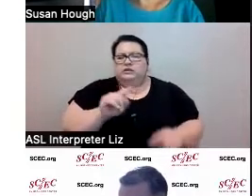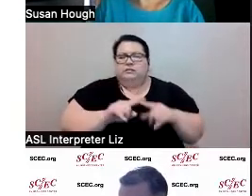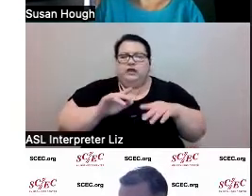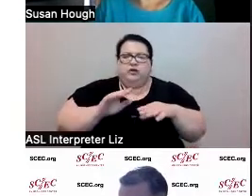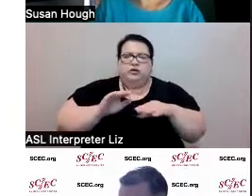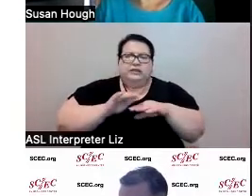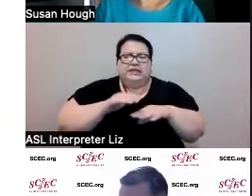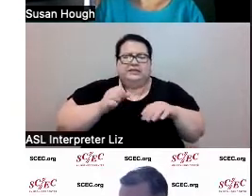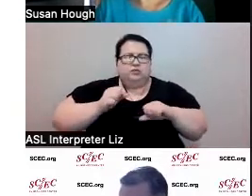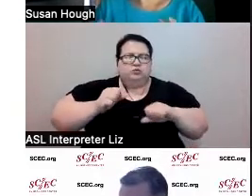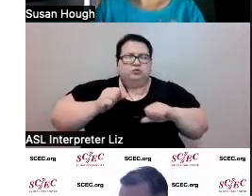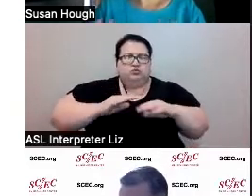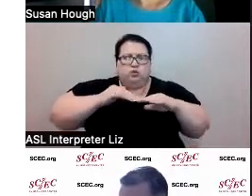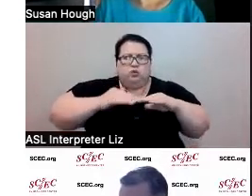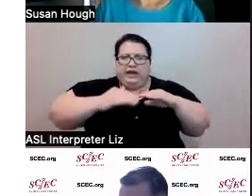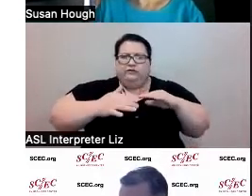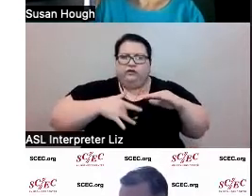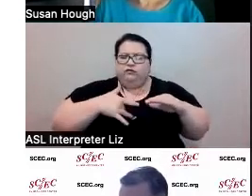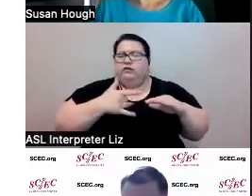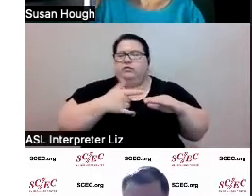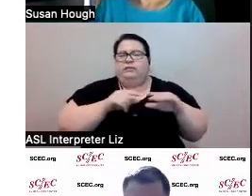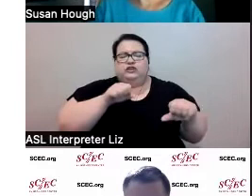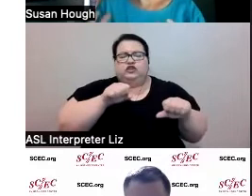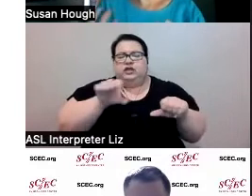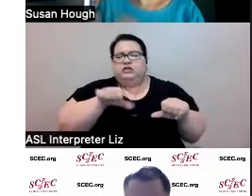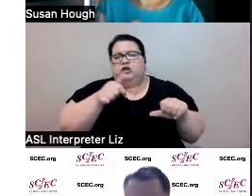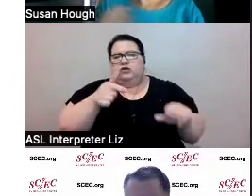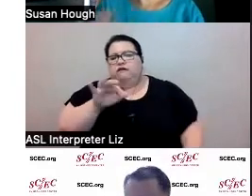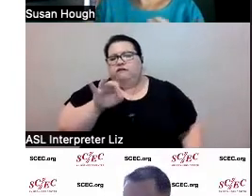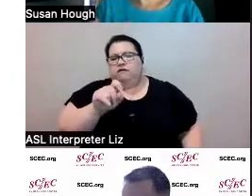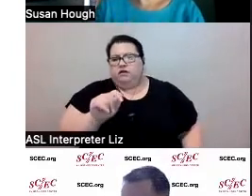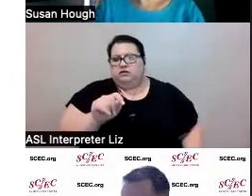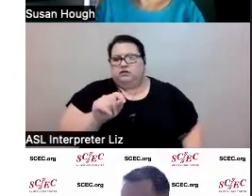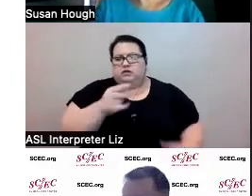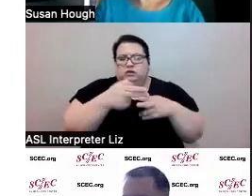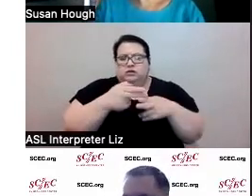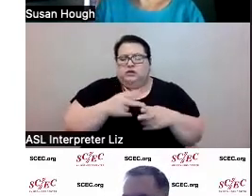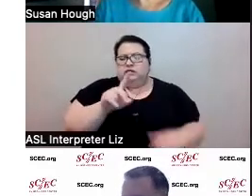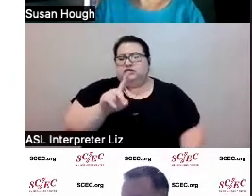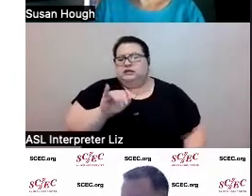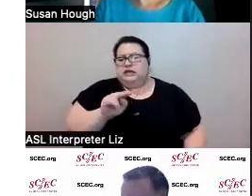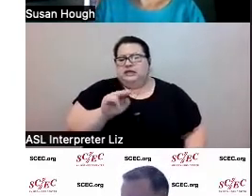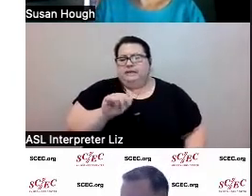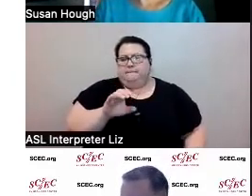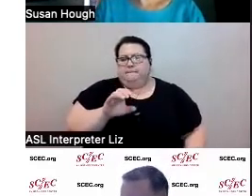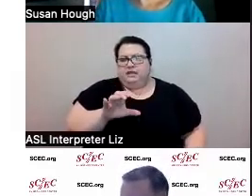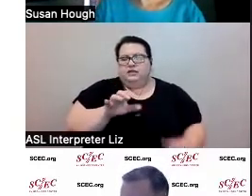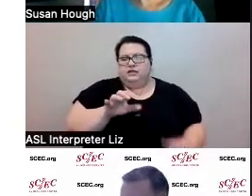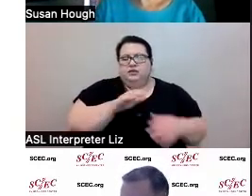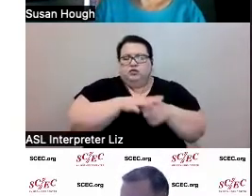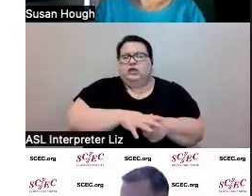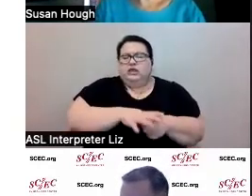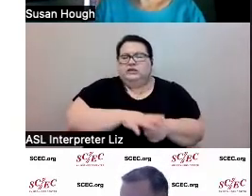we feel, but it shakes up other faults. And that, what we call dynamic stress, turns out